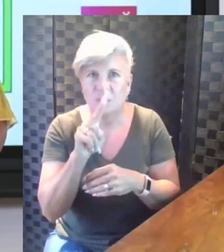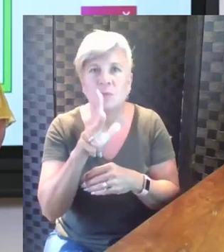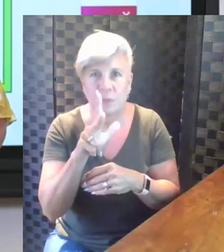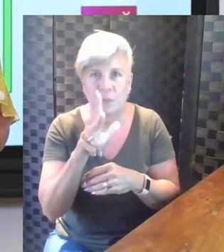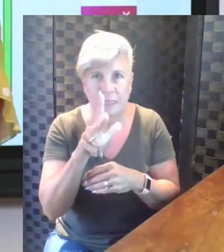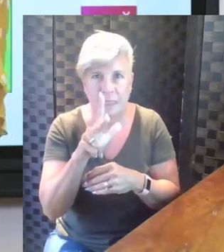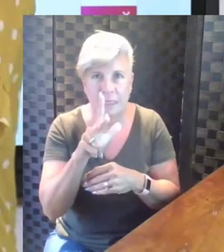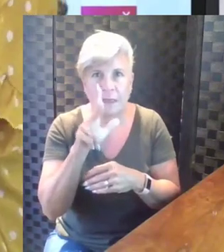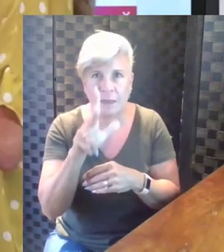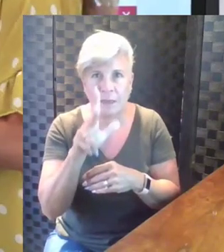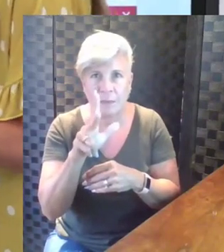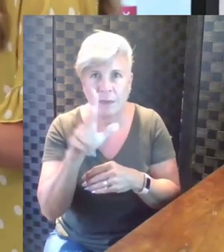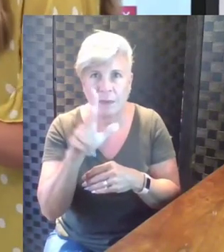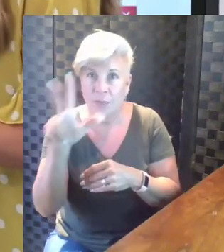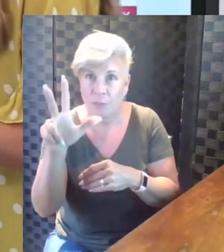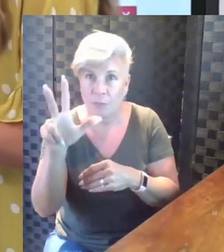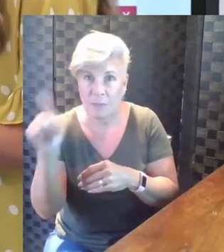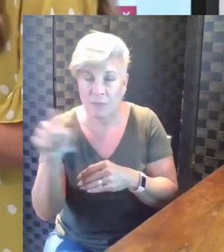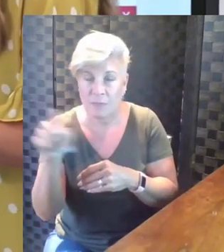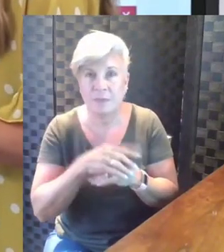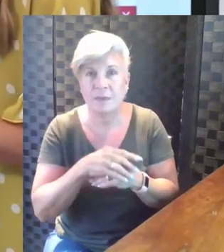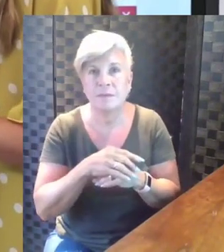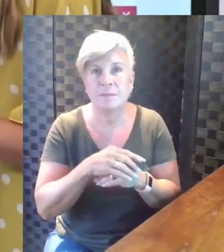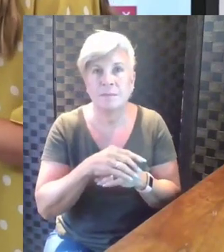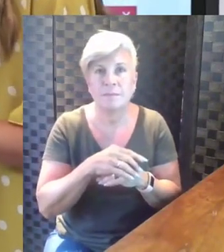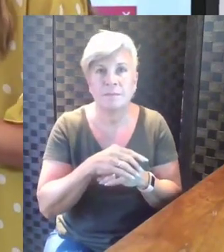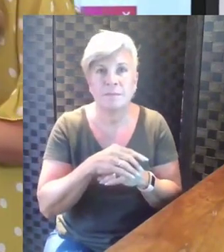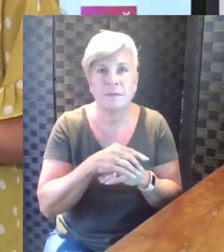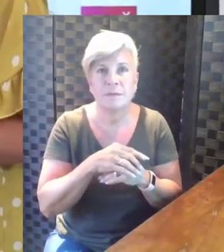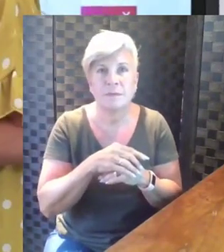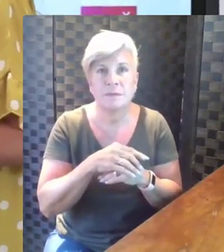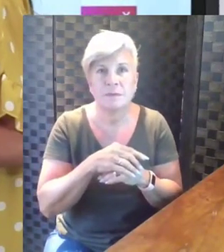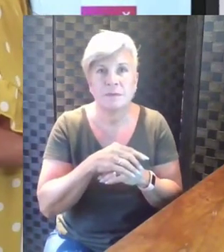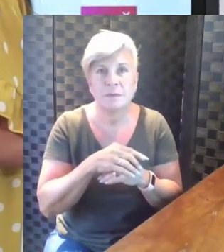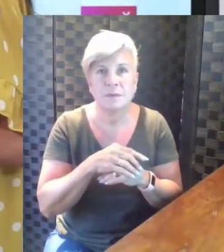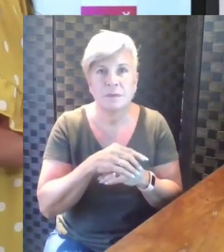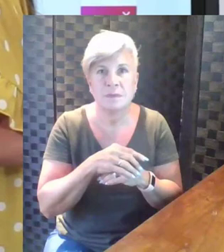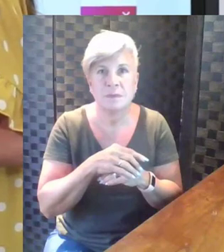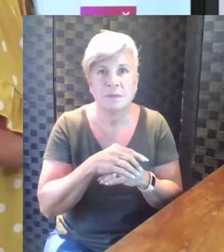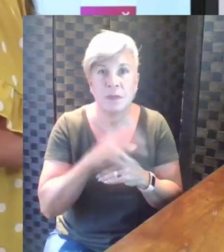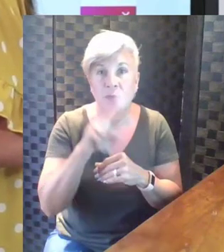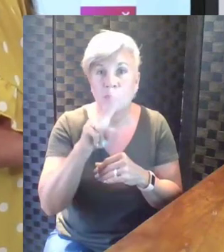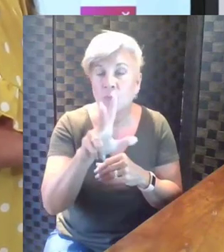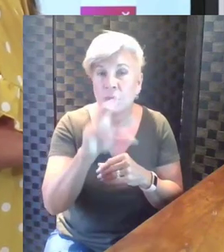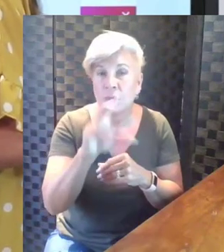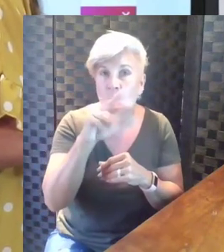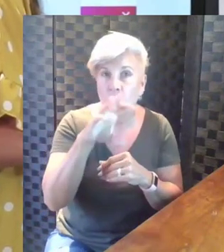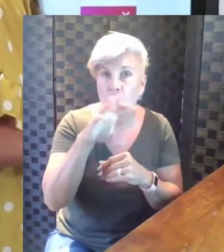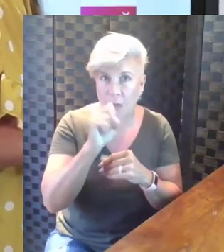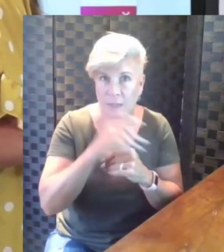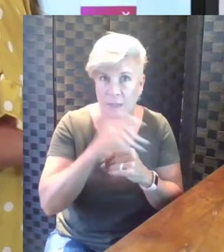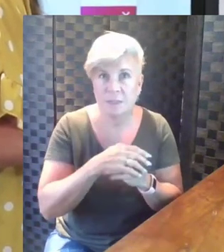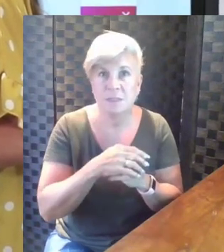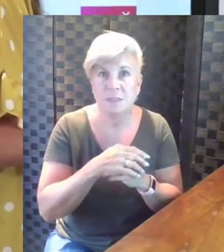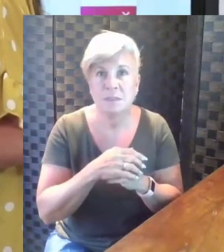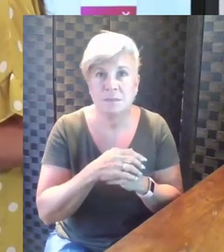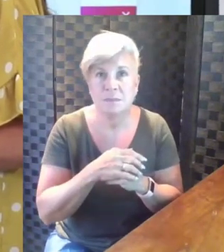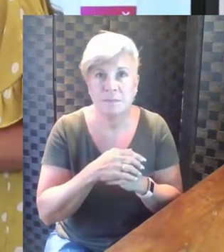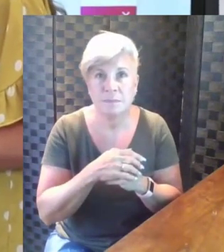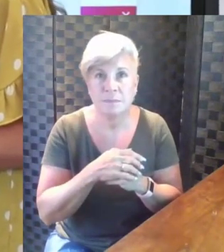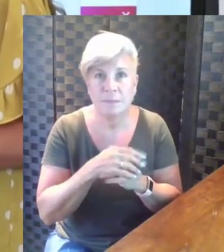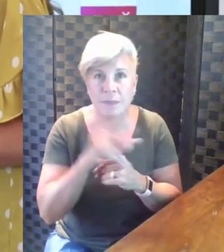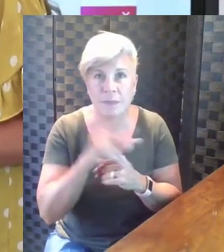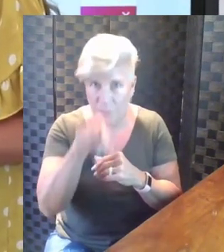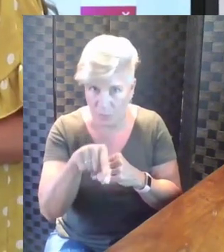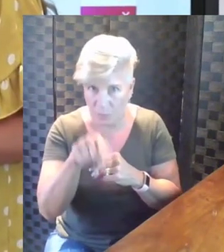2, 3. So I'll put my 3 over here in the 1 spot. I can put 3 ones right here